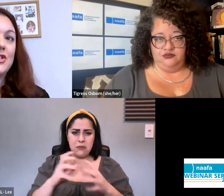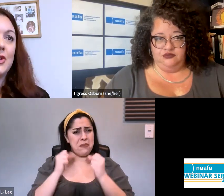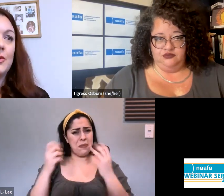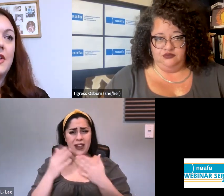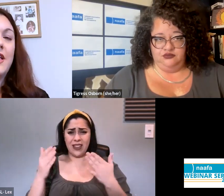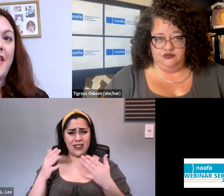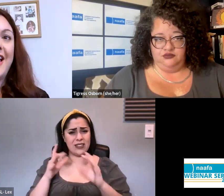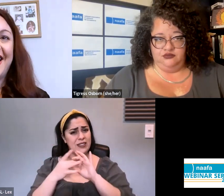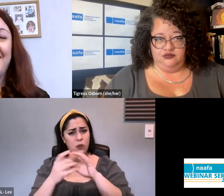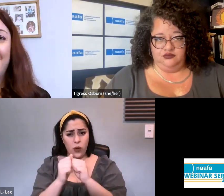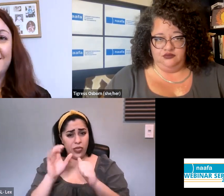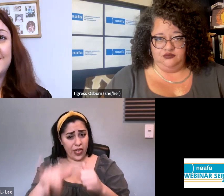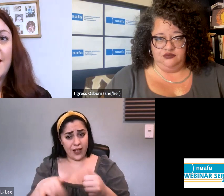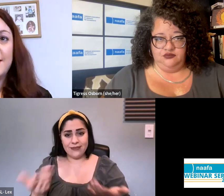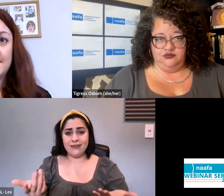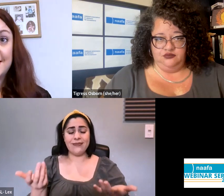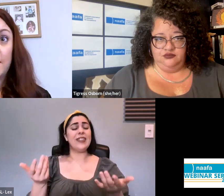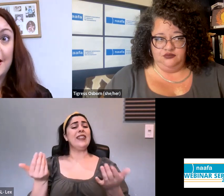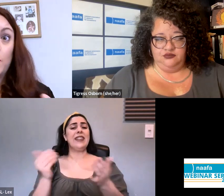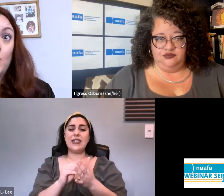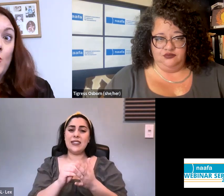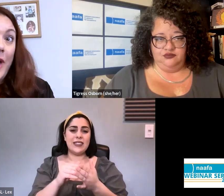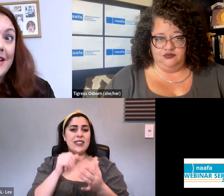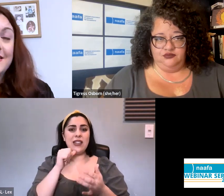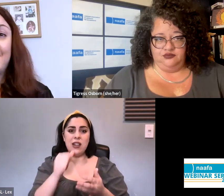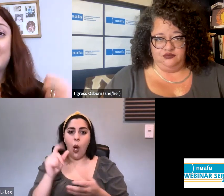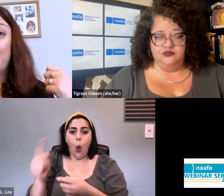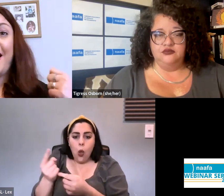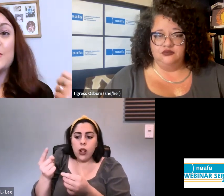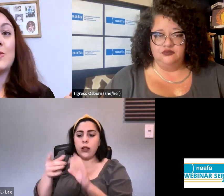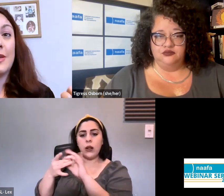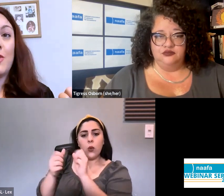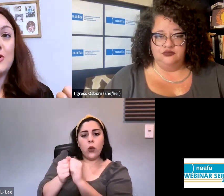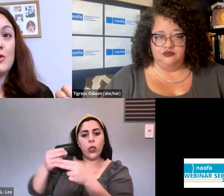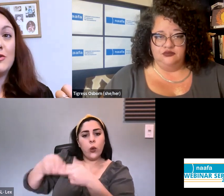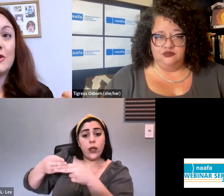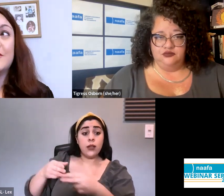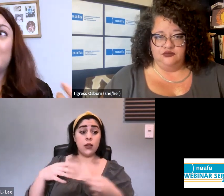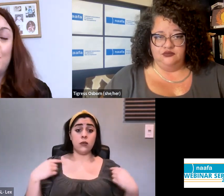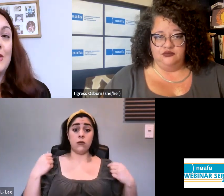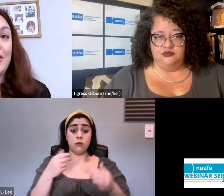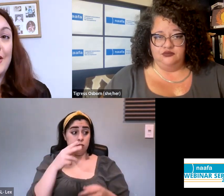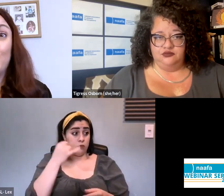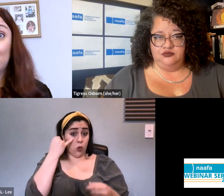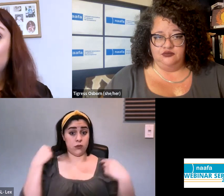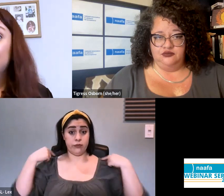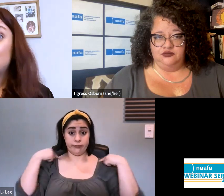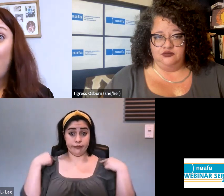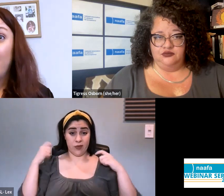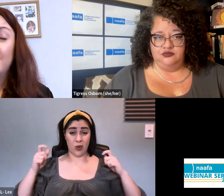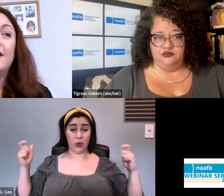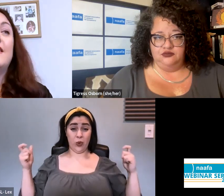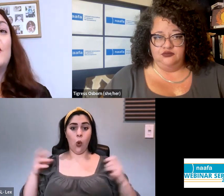that go into that. Again, it's not necessarily weight. If somebody has really broad shoulders, we may look at, or really,